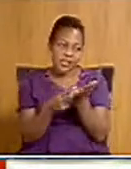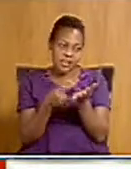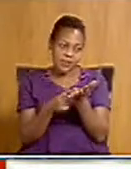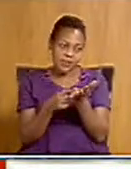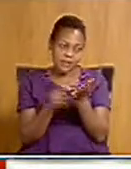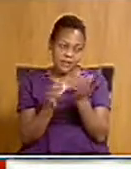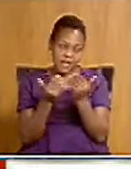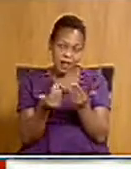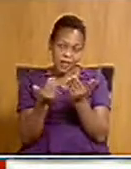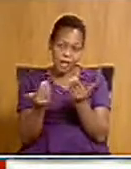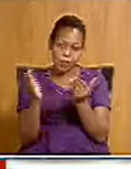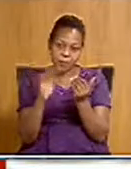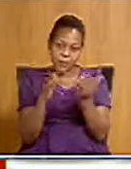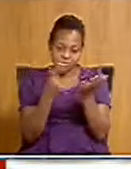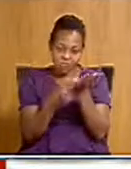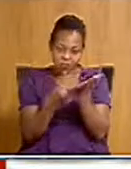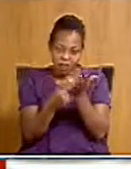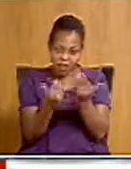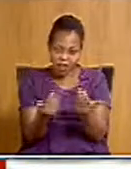Back to Uganda now.